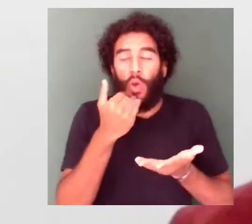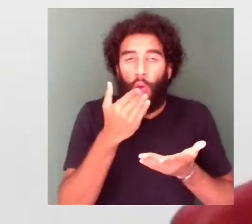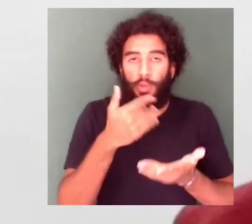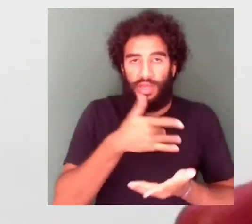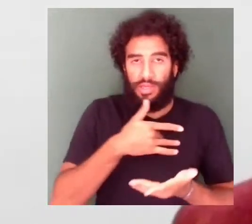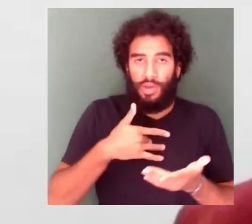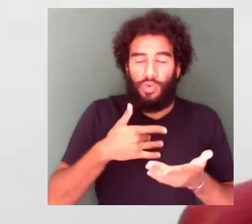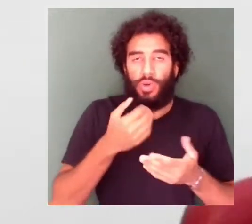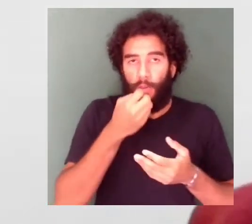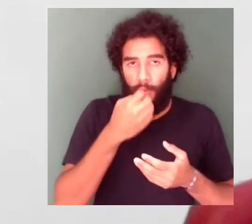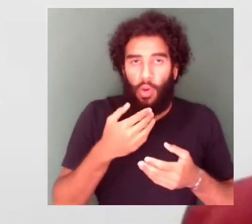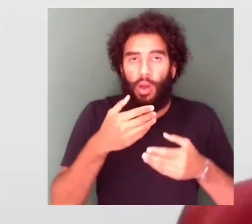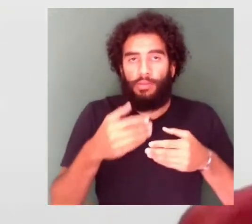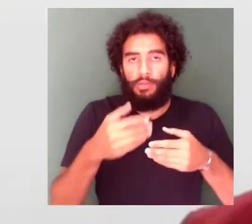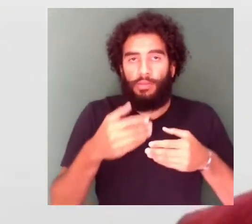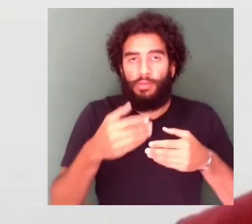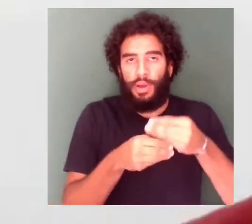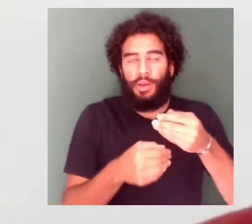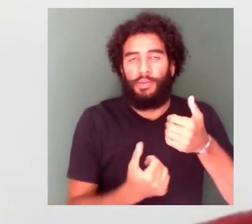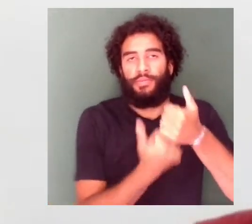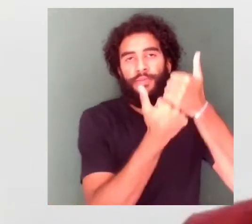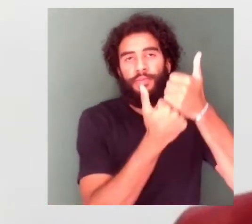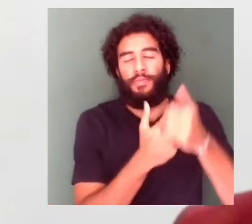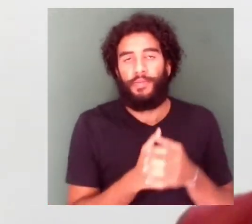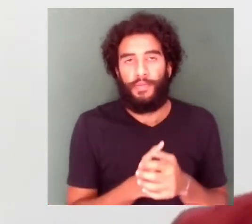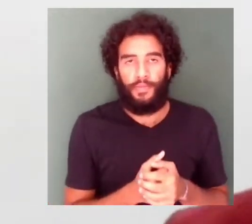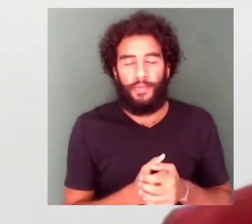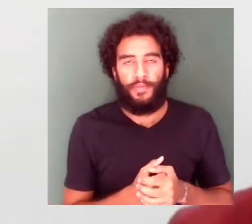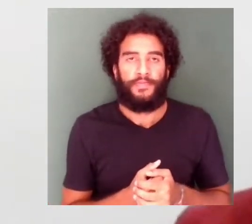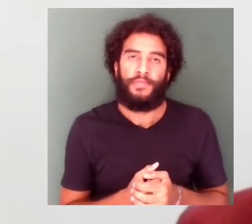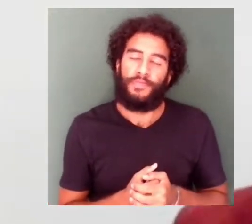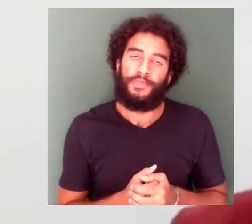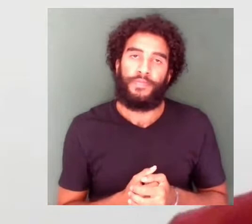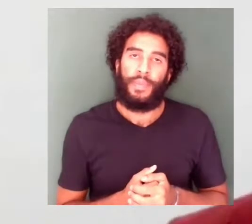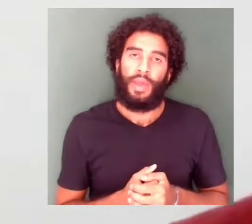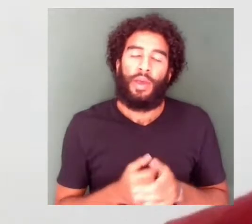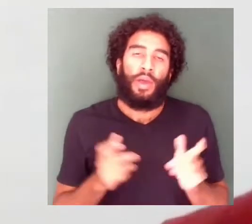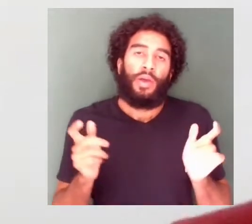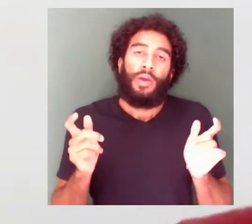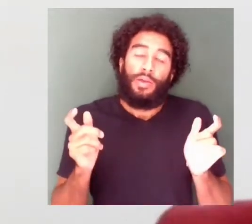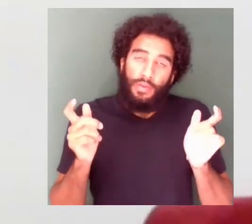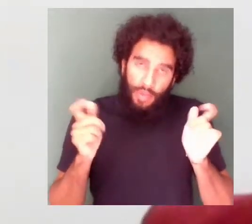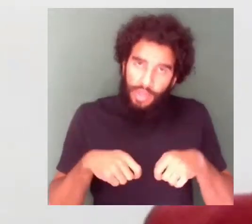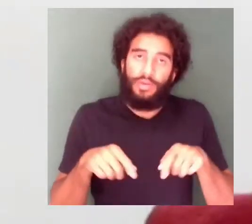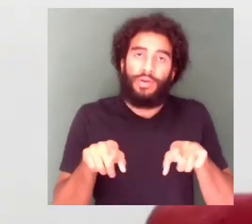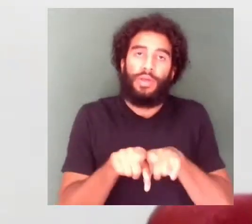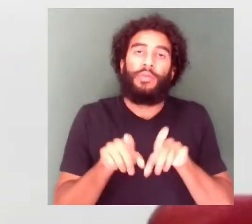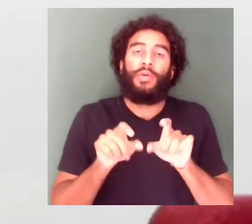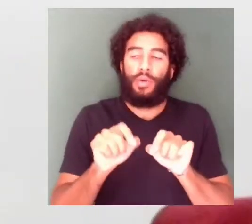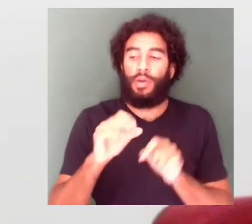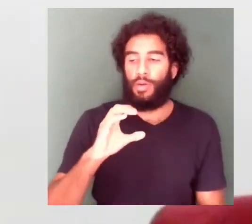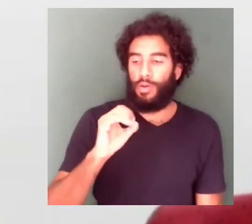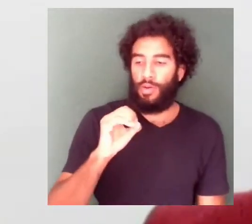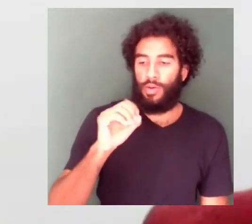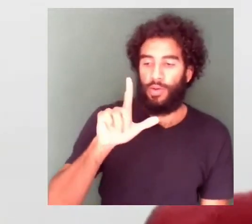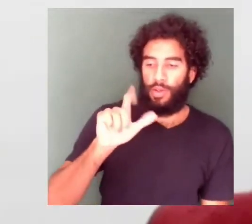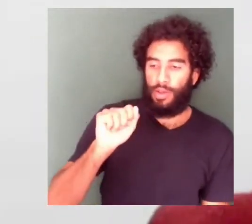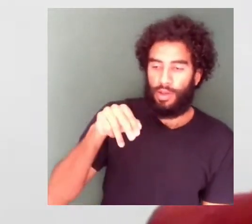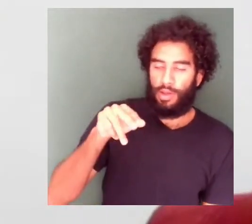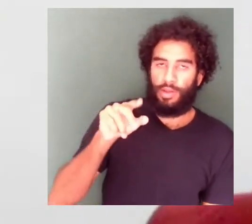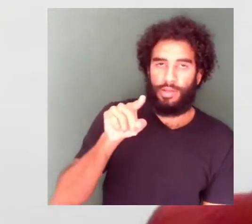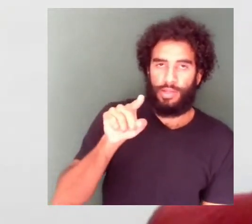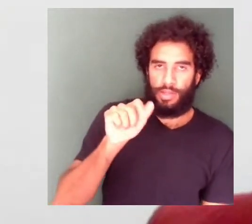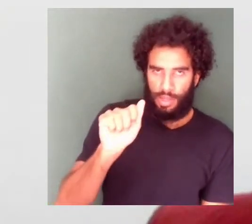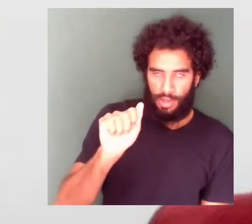support to complementary healthy feeding. And one of our priority actions is